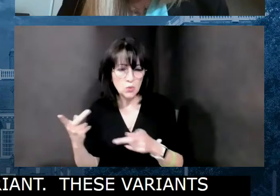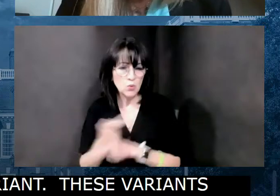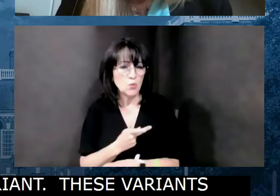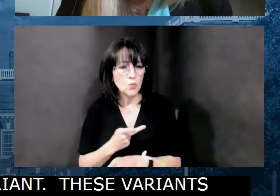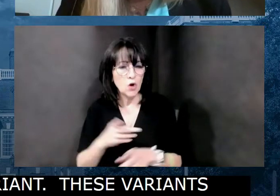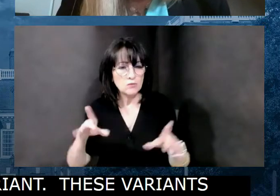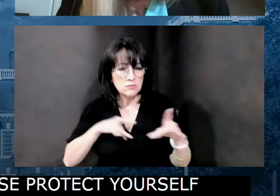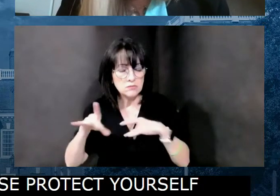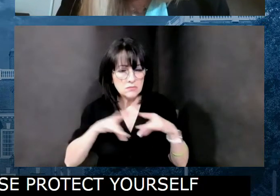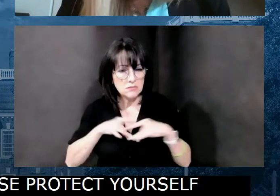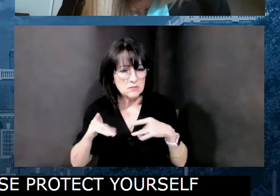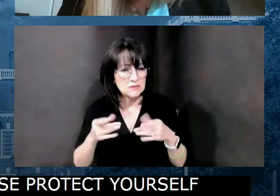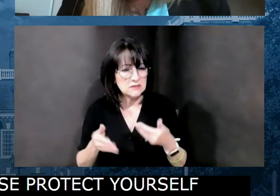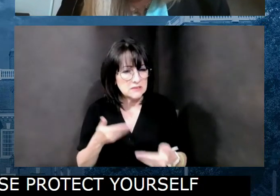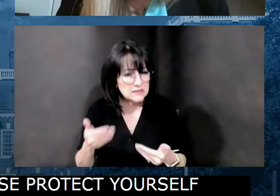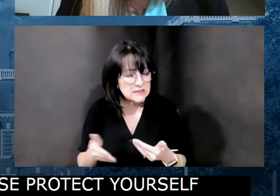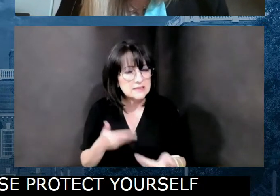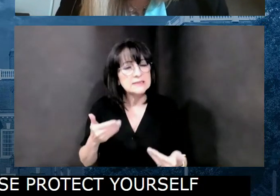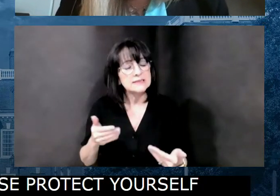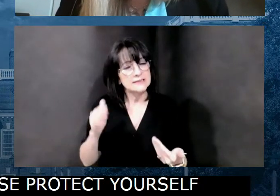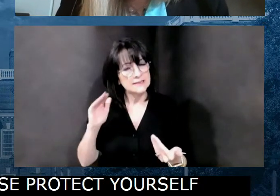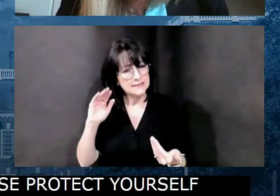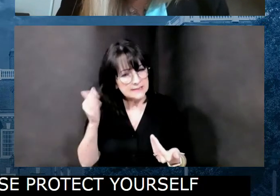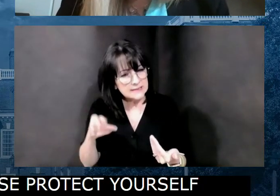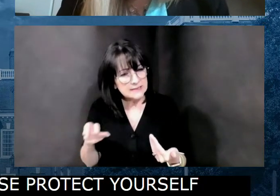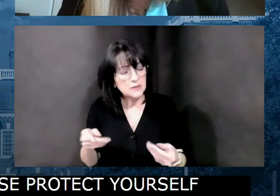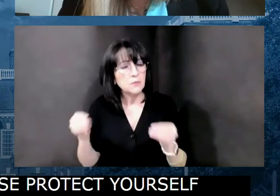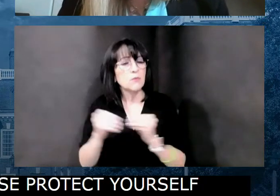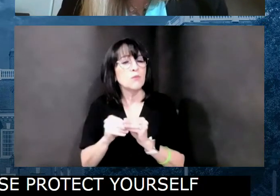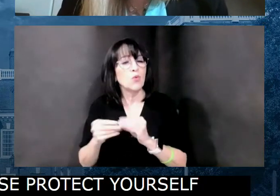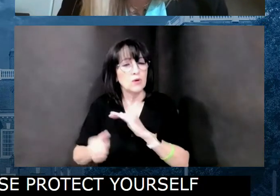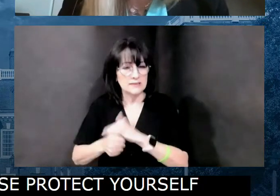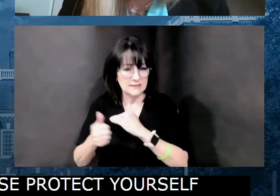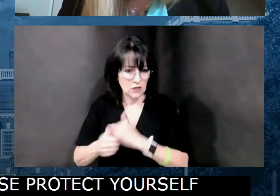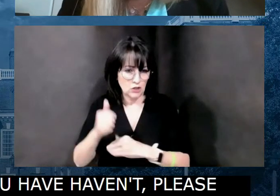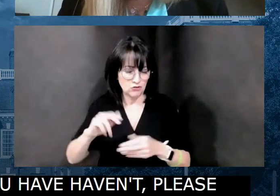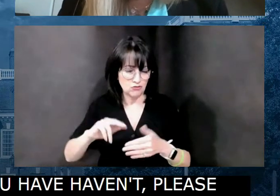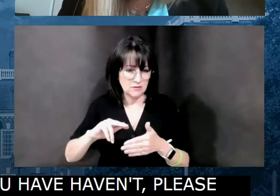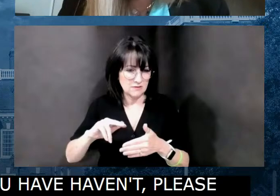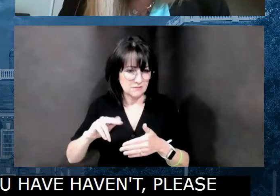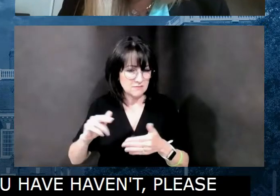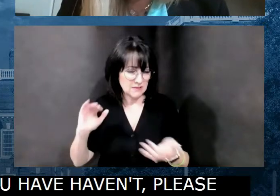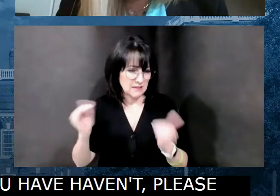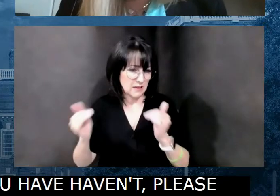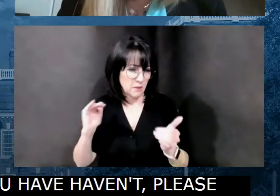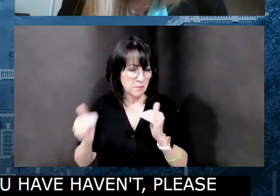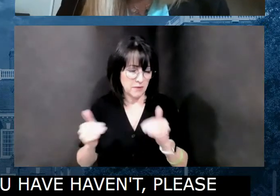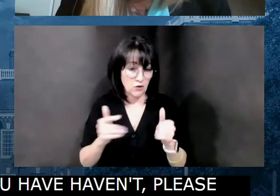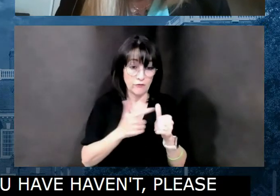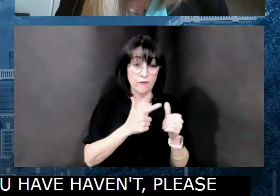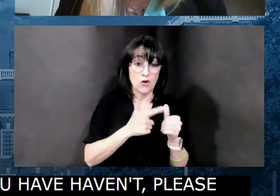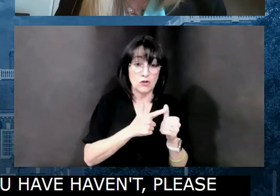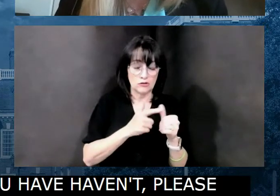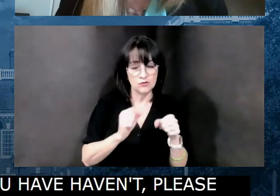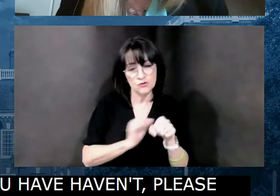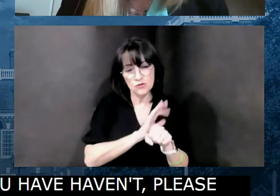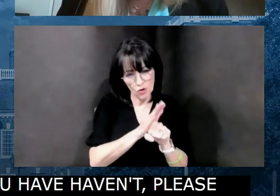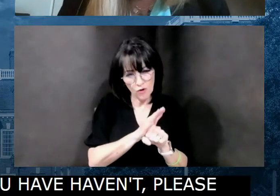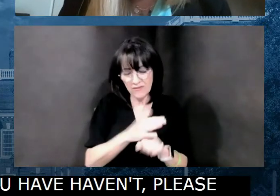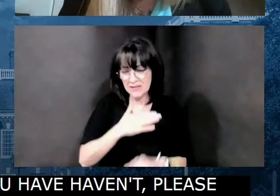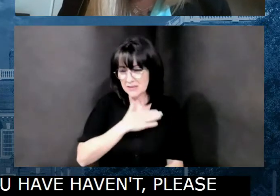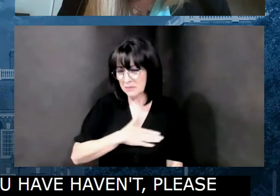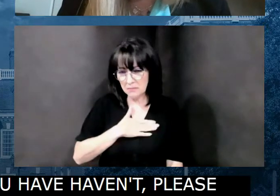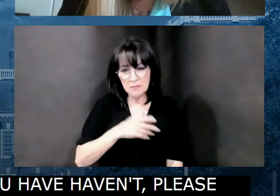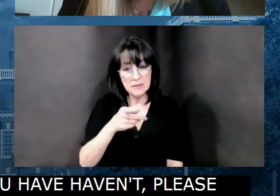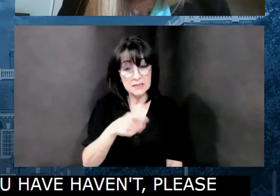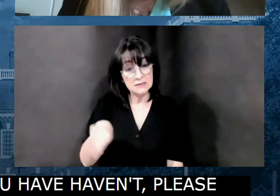eligible. But if you're not vaccinated, please continue to wear face coverings and social distance 6 feet or more